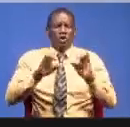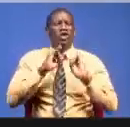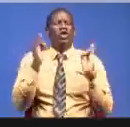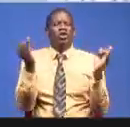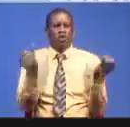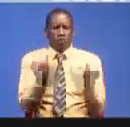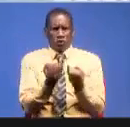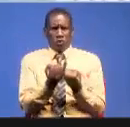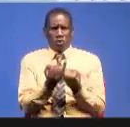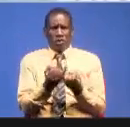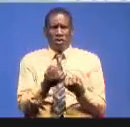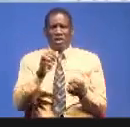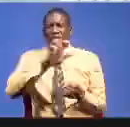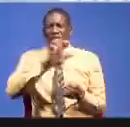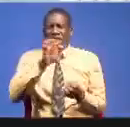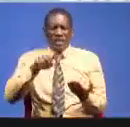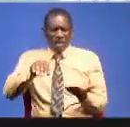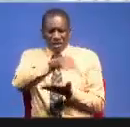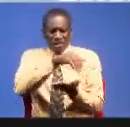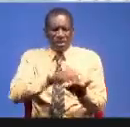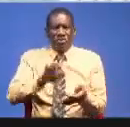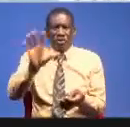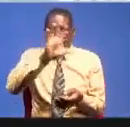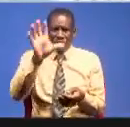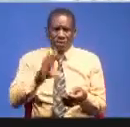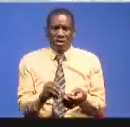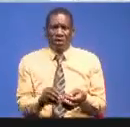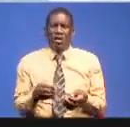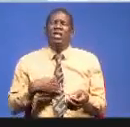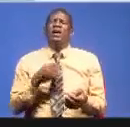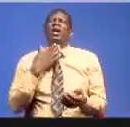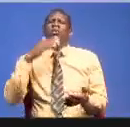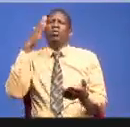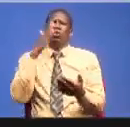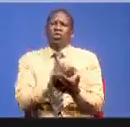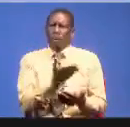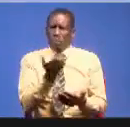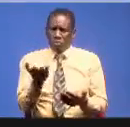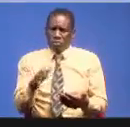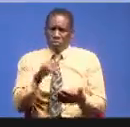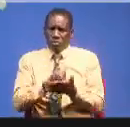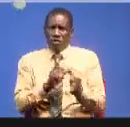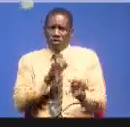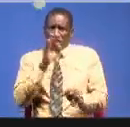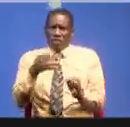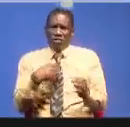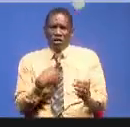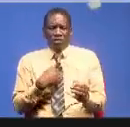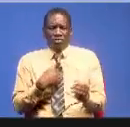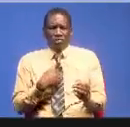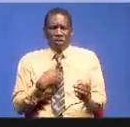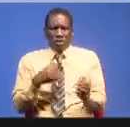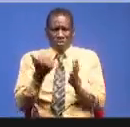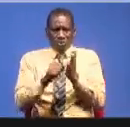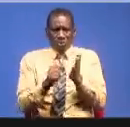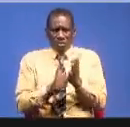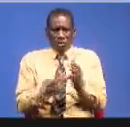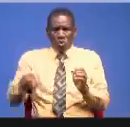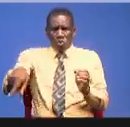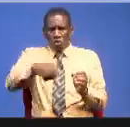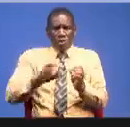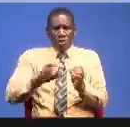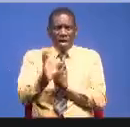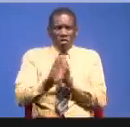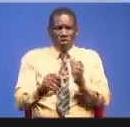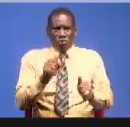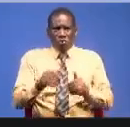institution in Eastern Central Africa. I want to assure you that when there is an injunction, we are a country governed